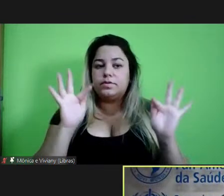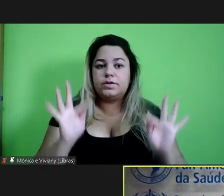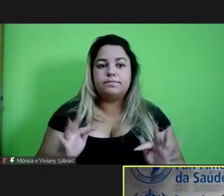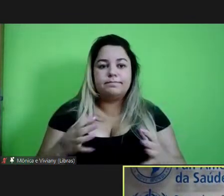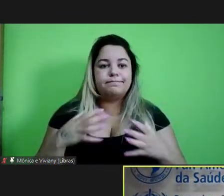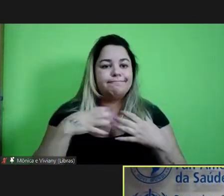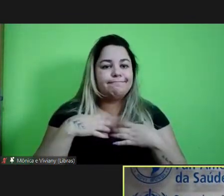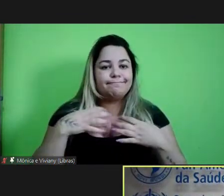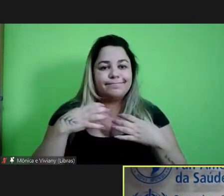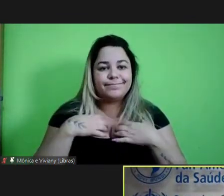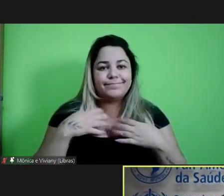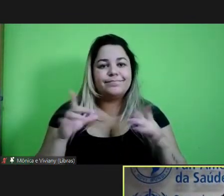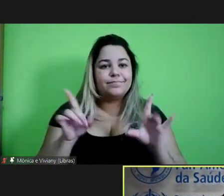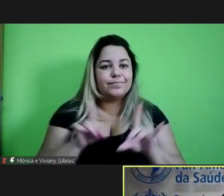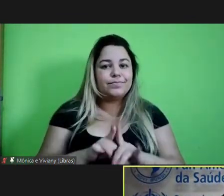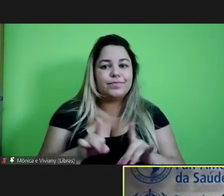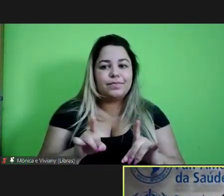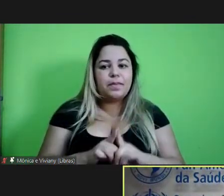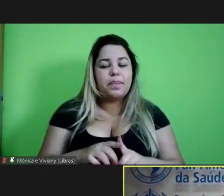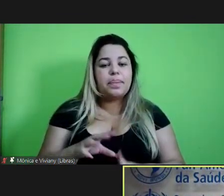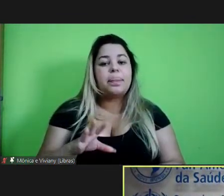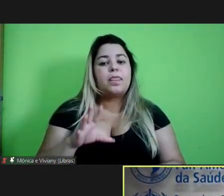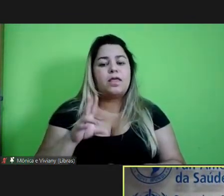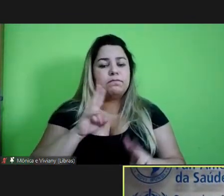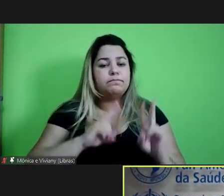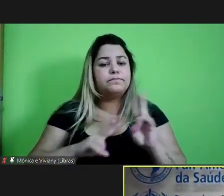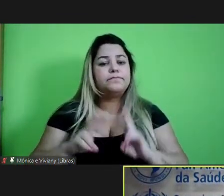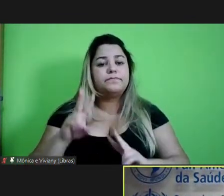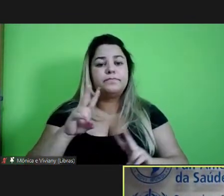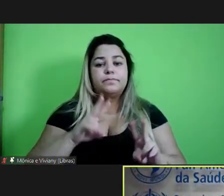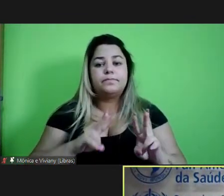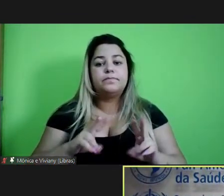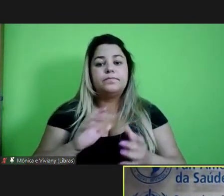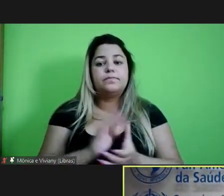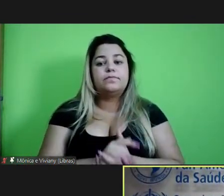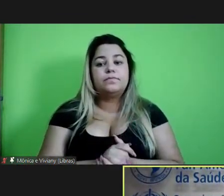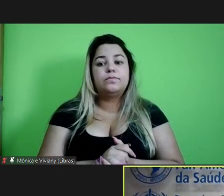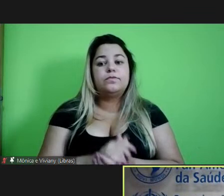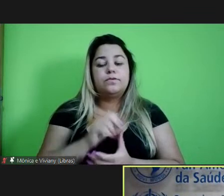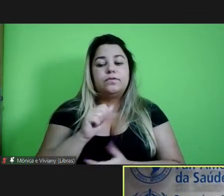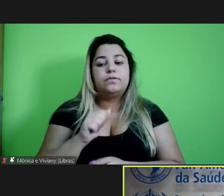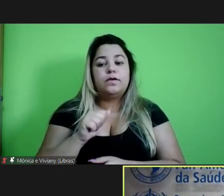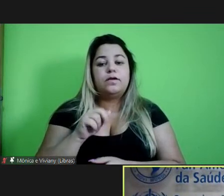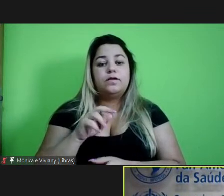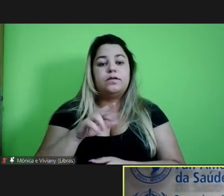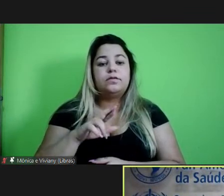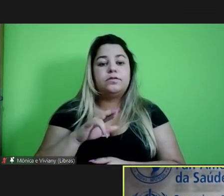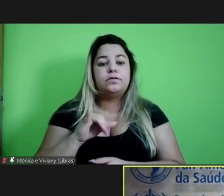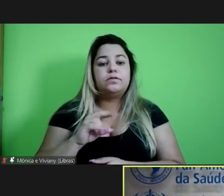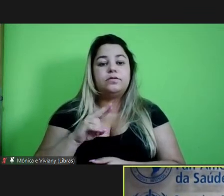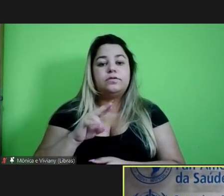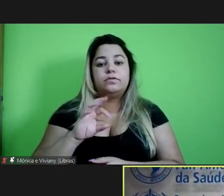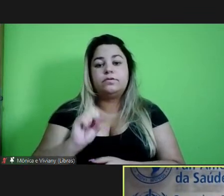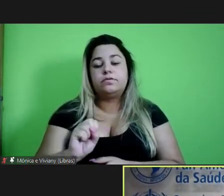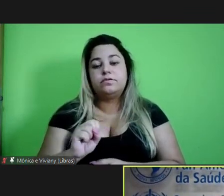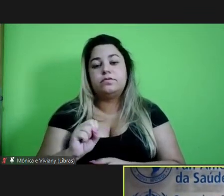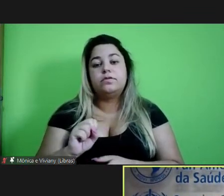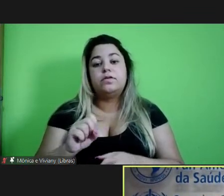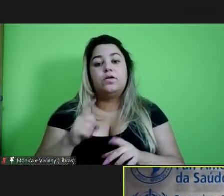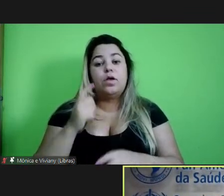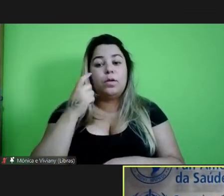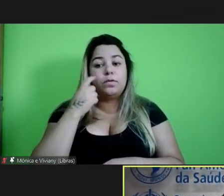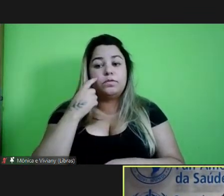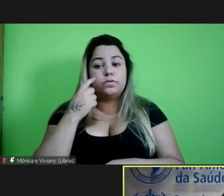called for the attention, and we're very happy in hear your approach about the relation between the attributes of primary attention to